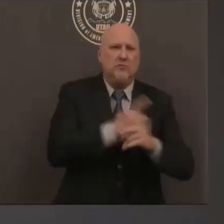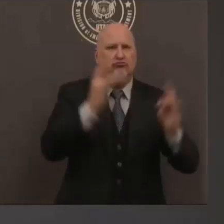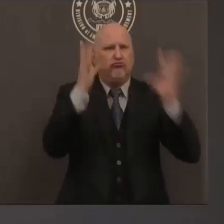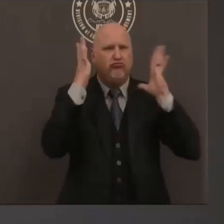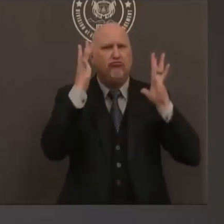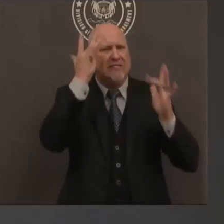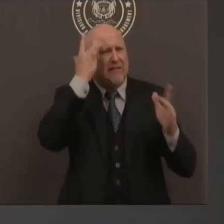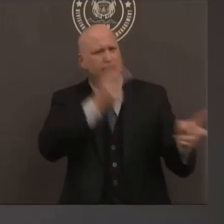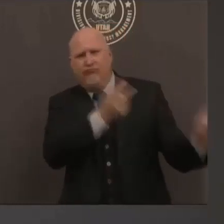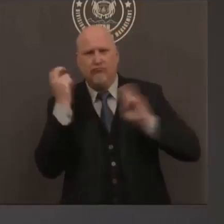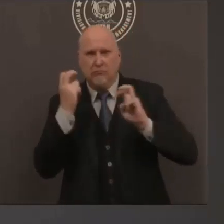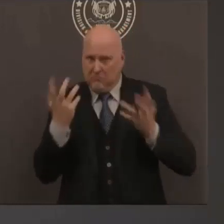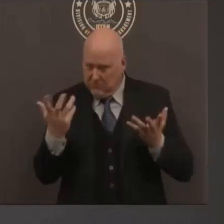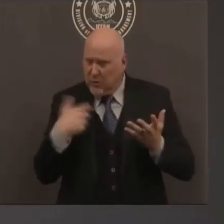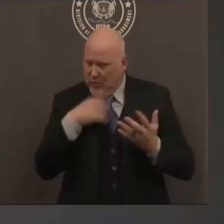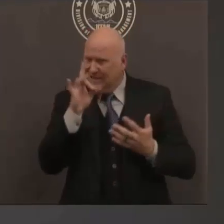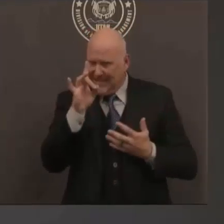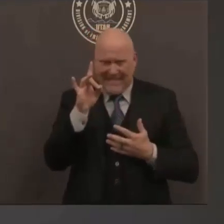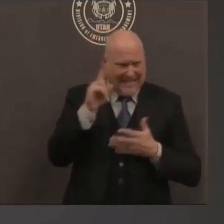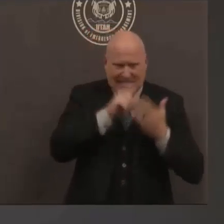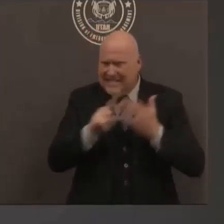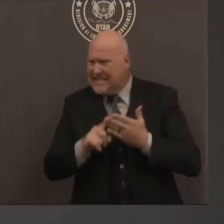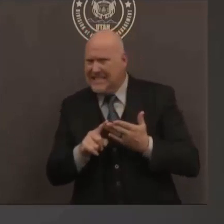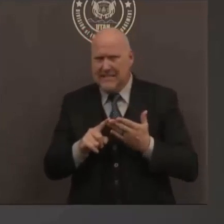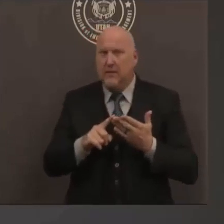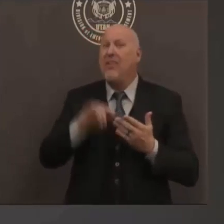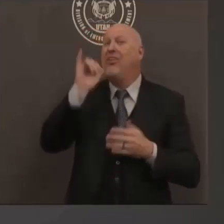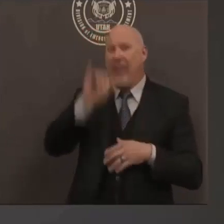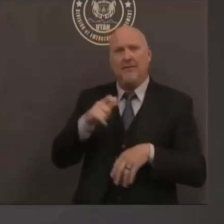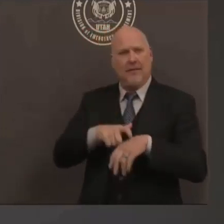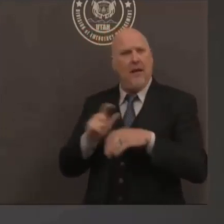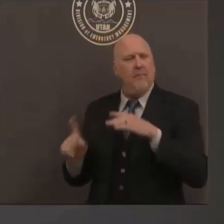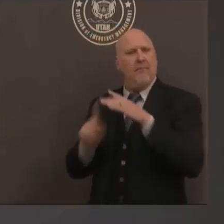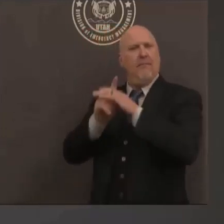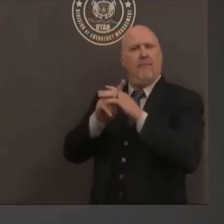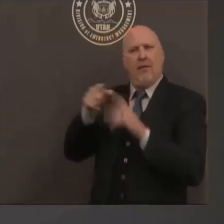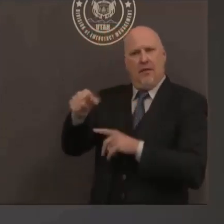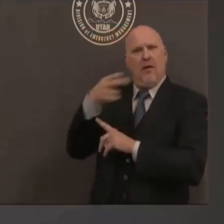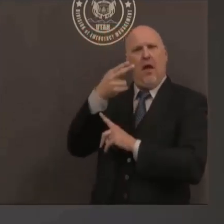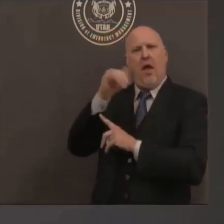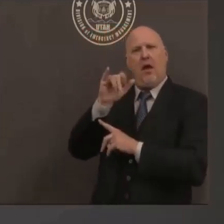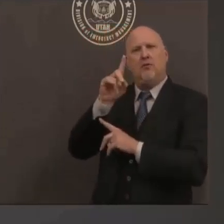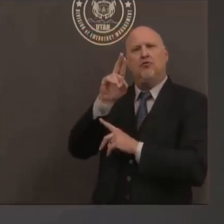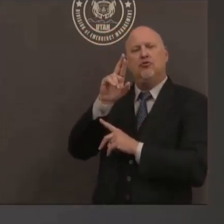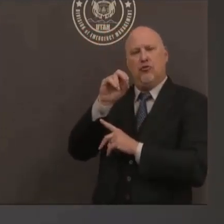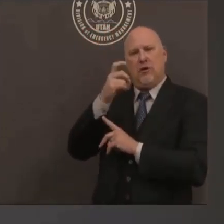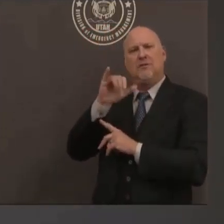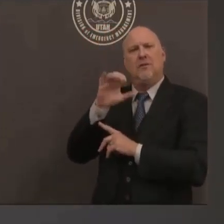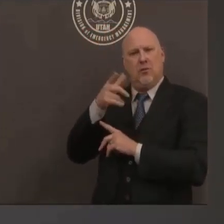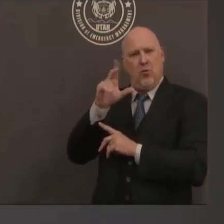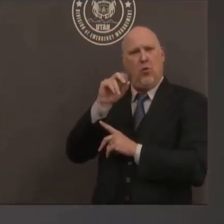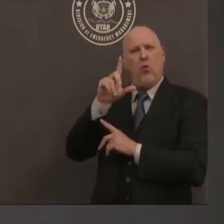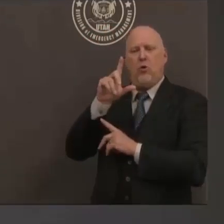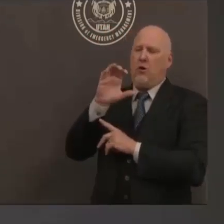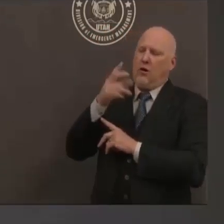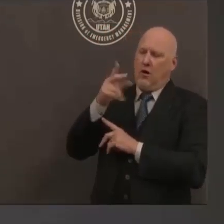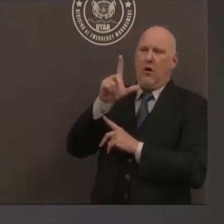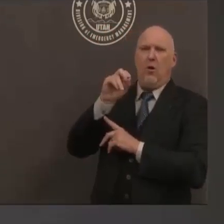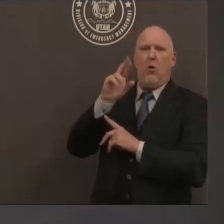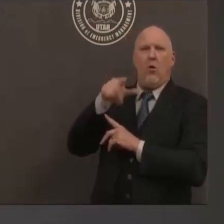mentioned many times by people is hydroxychloroquine. Unbeknownst to me, on March 31st